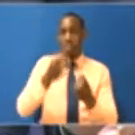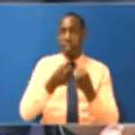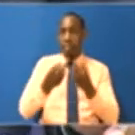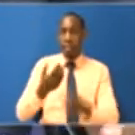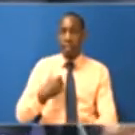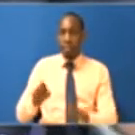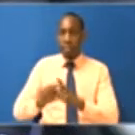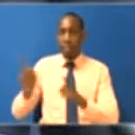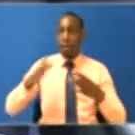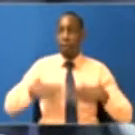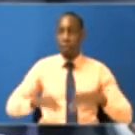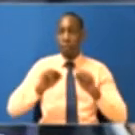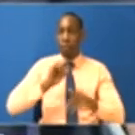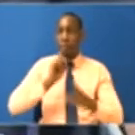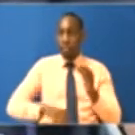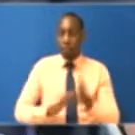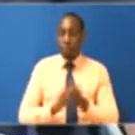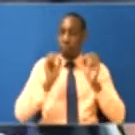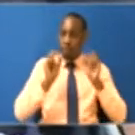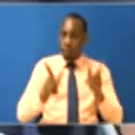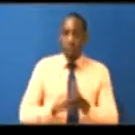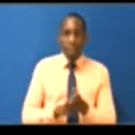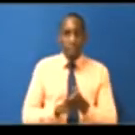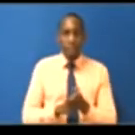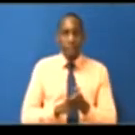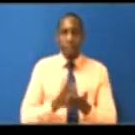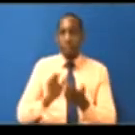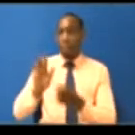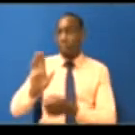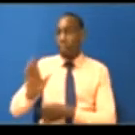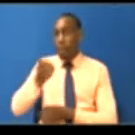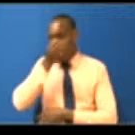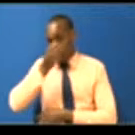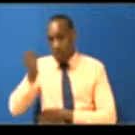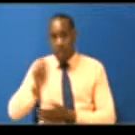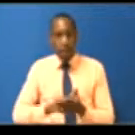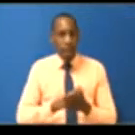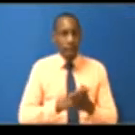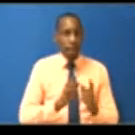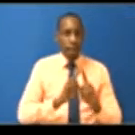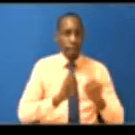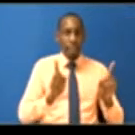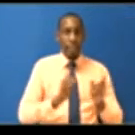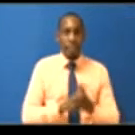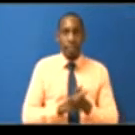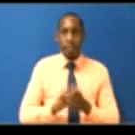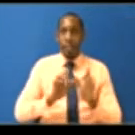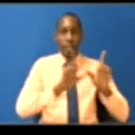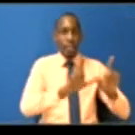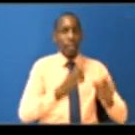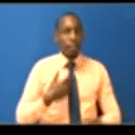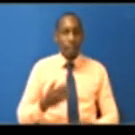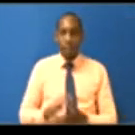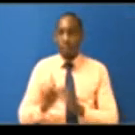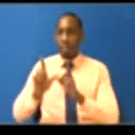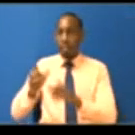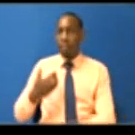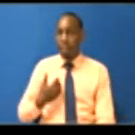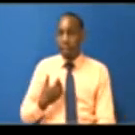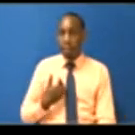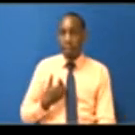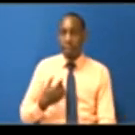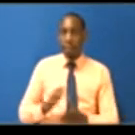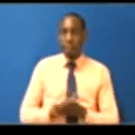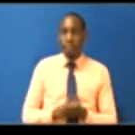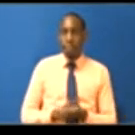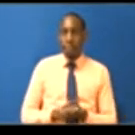nairobians would have said okay maybe this one is arrogant or maybe this one but this one has a certificate you don't have a certificate and this one's a